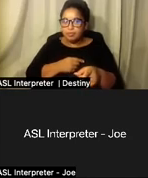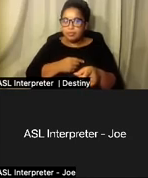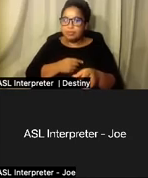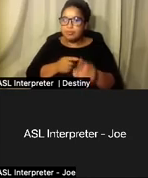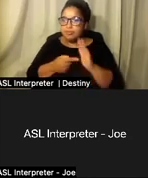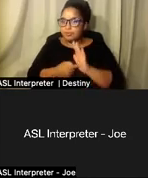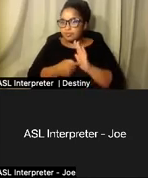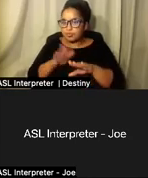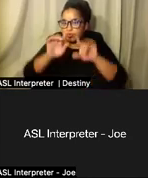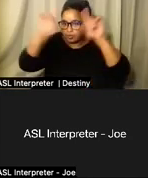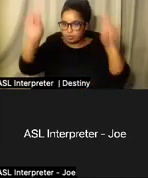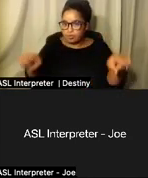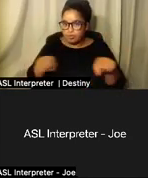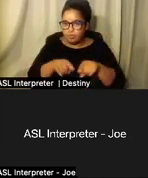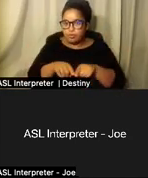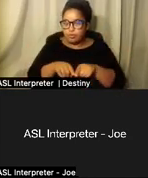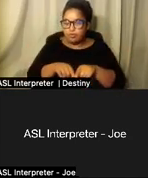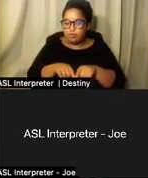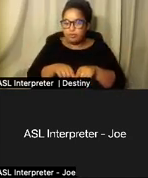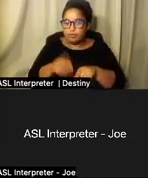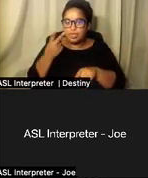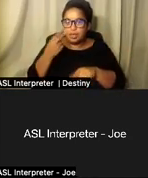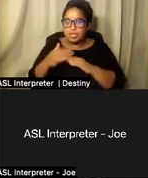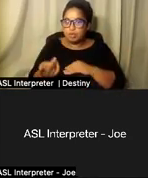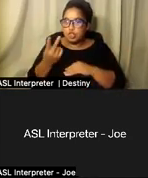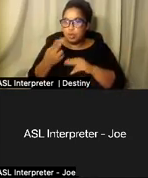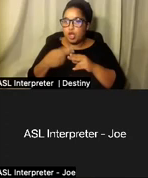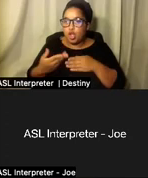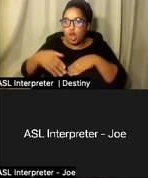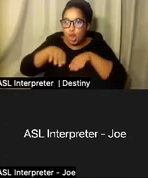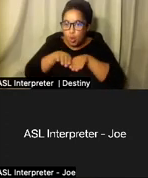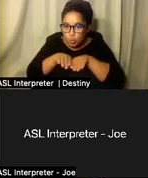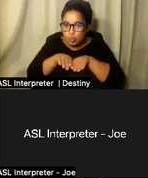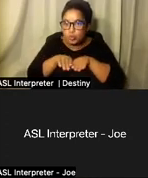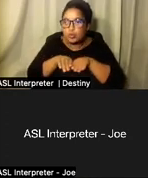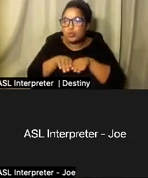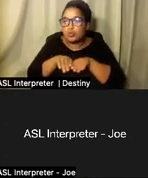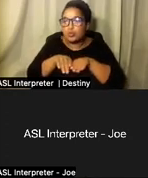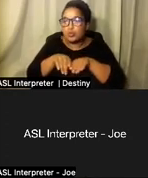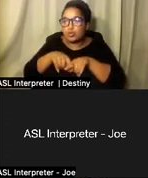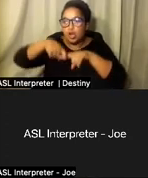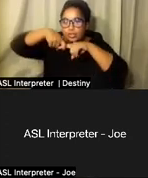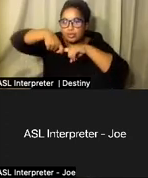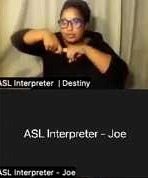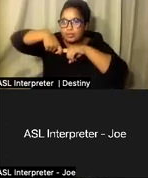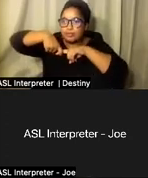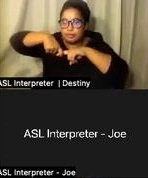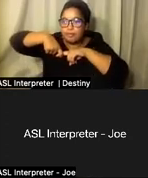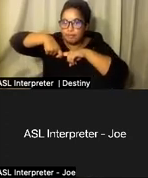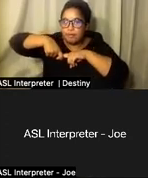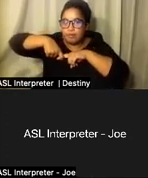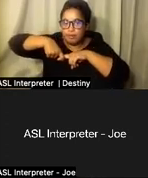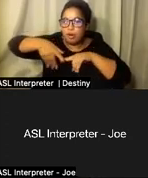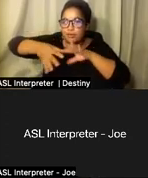examples on your screen you're seeing of the top two of these closed hook fasteners, where again we're attaching